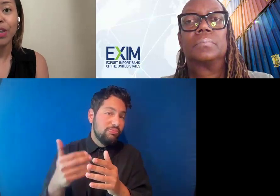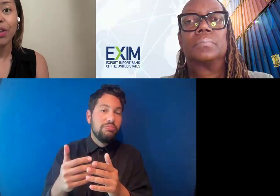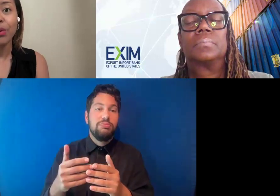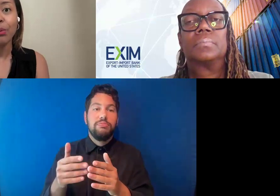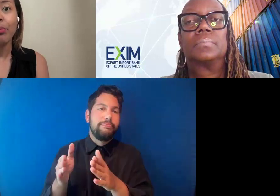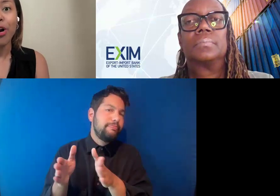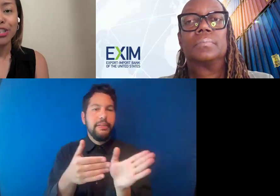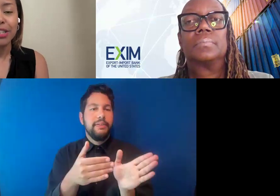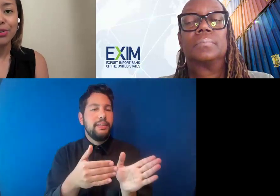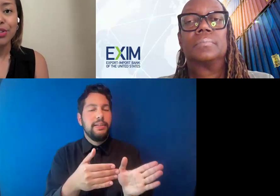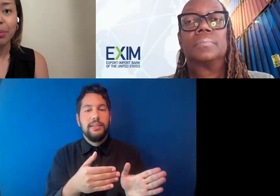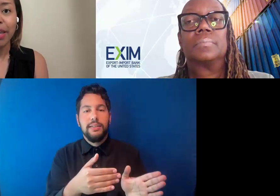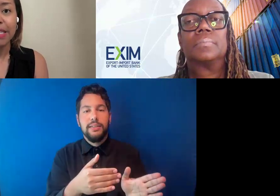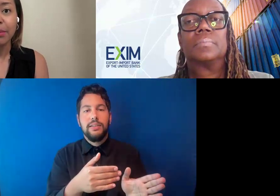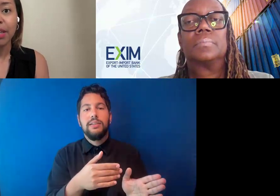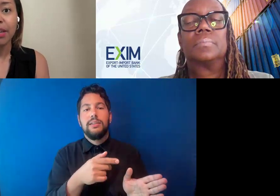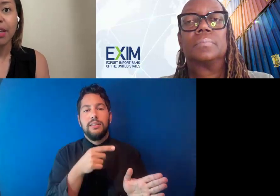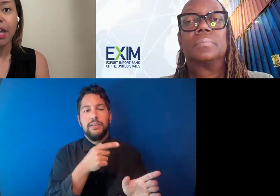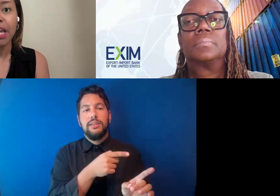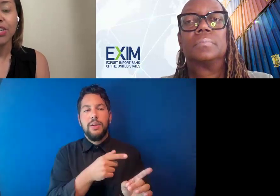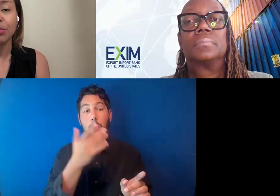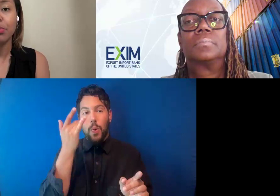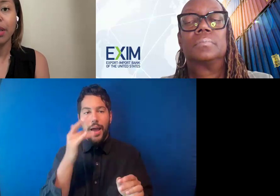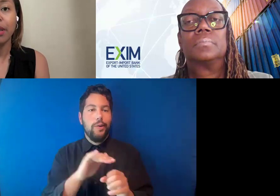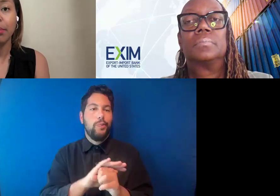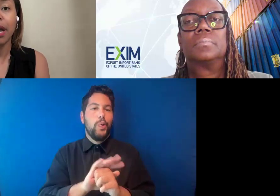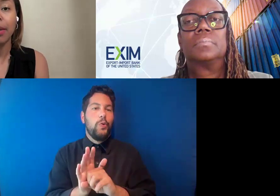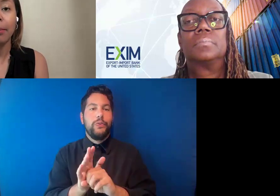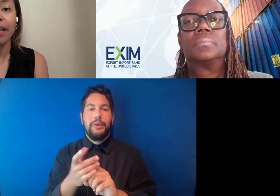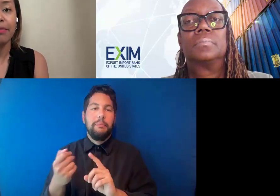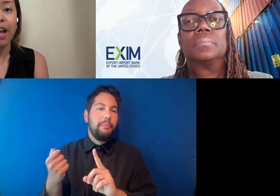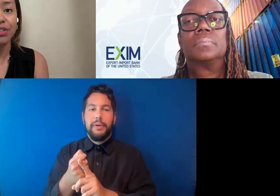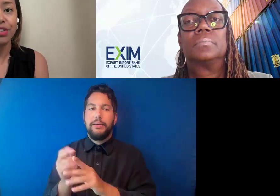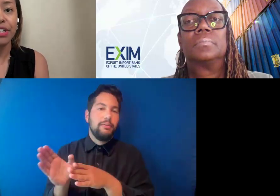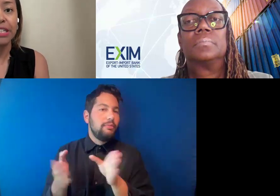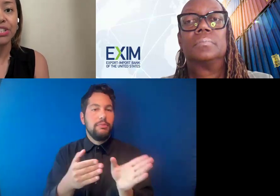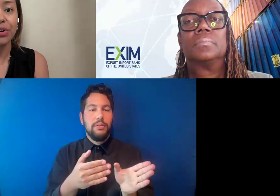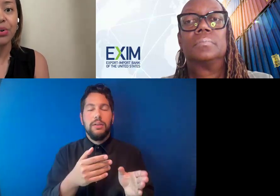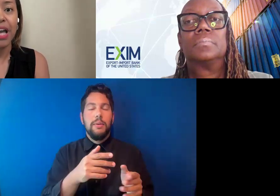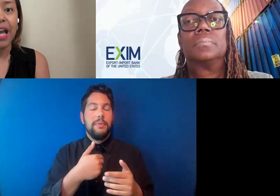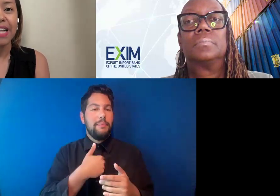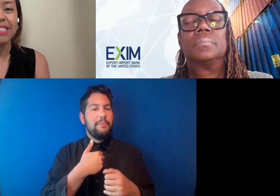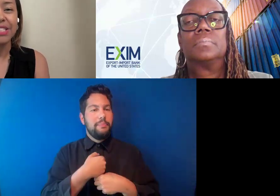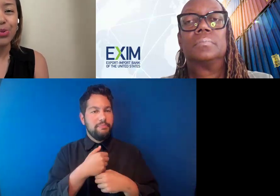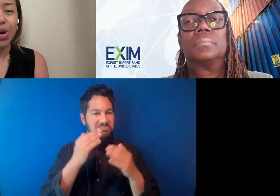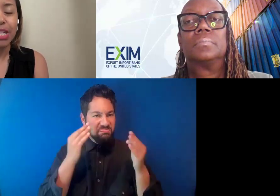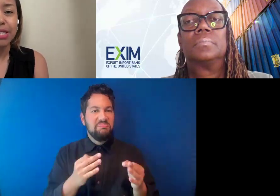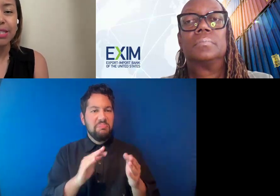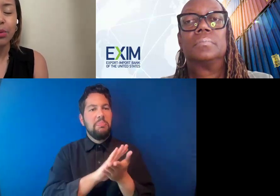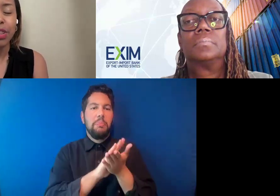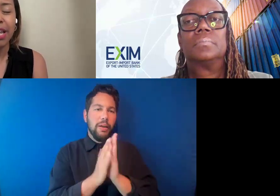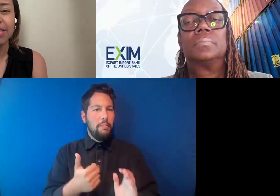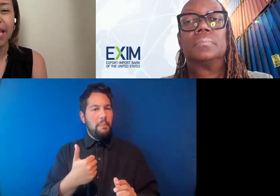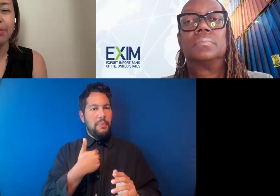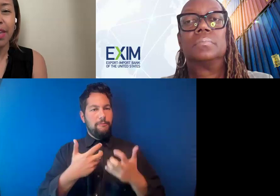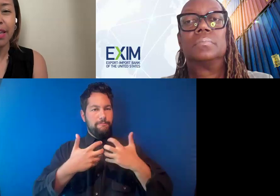pivoted, partially due to the pandemic, into becoming a manufacturer. And so I still